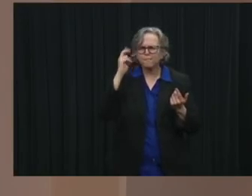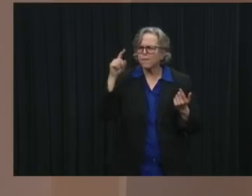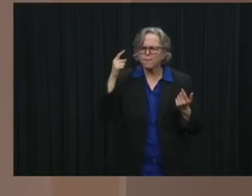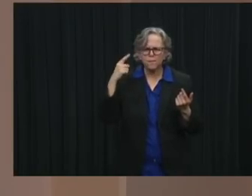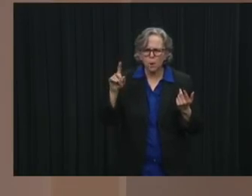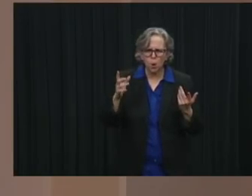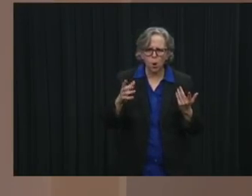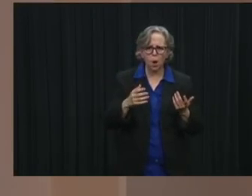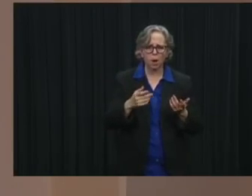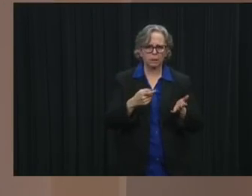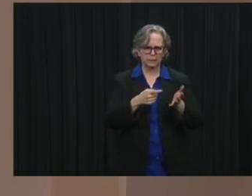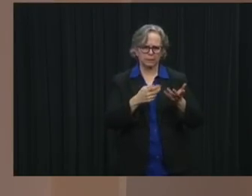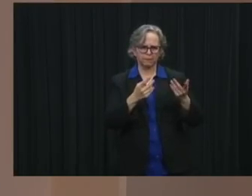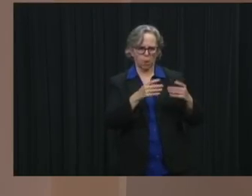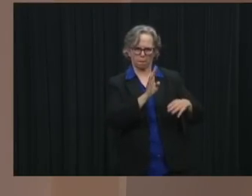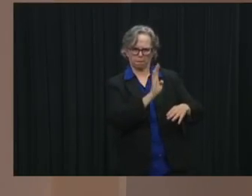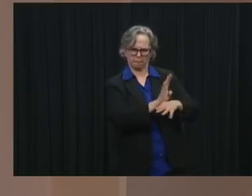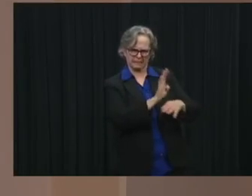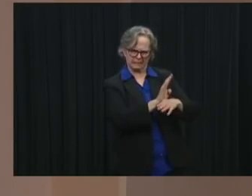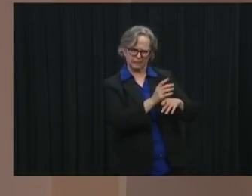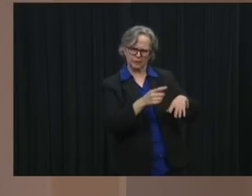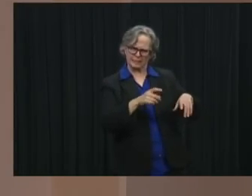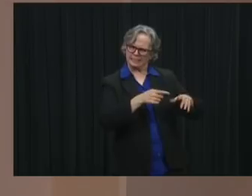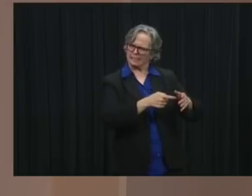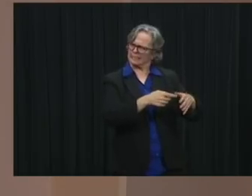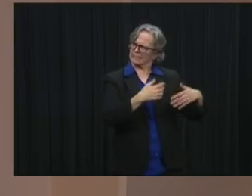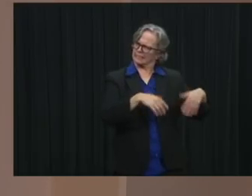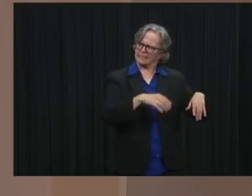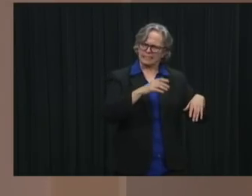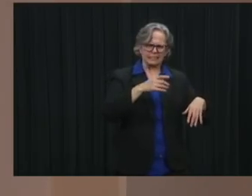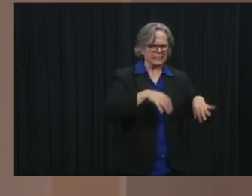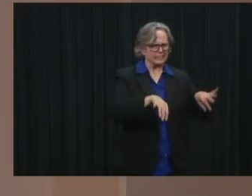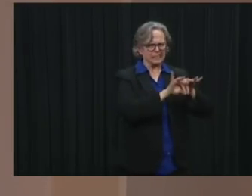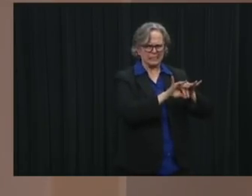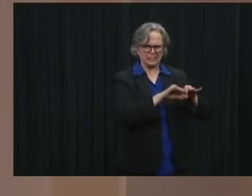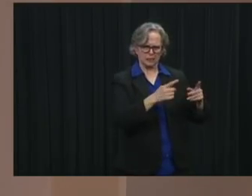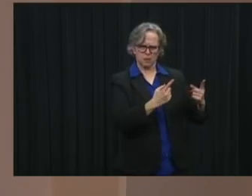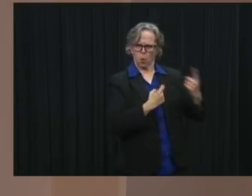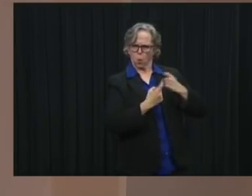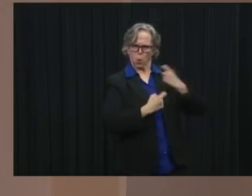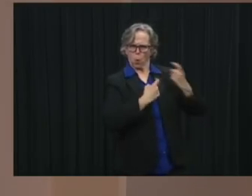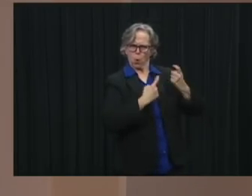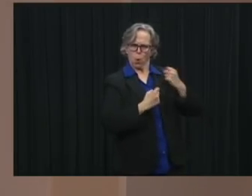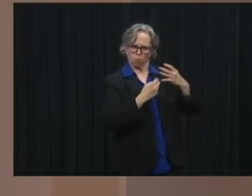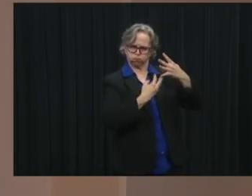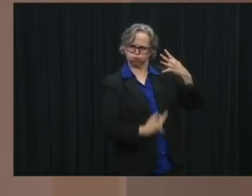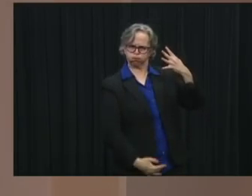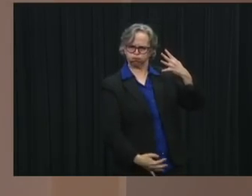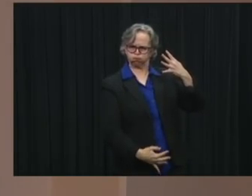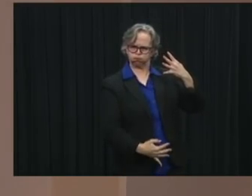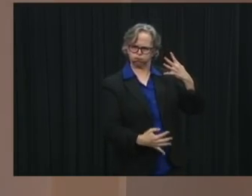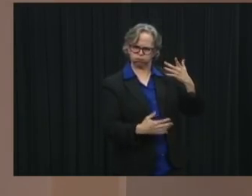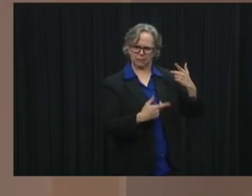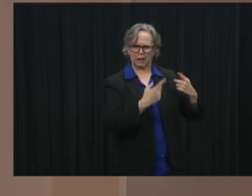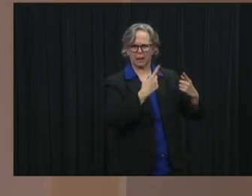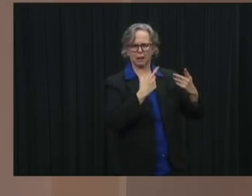business component. We get a lot of questions, and we ask you to just simply read the